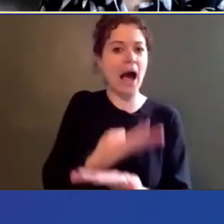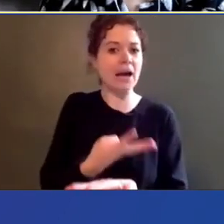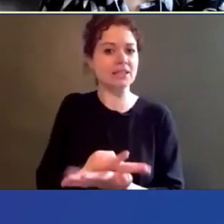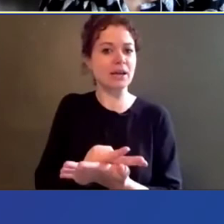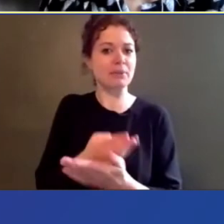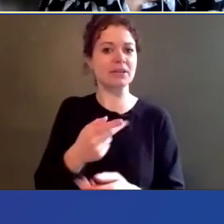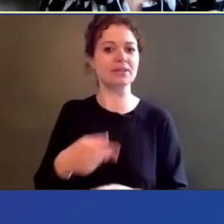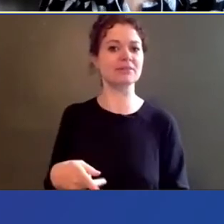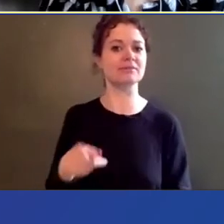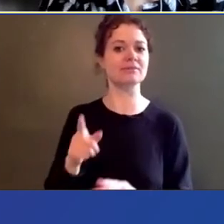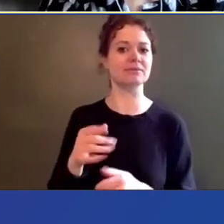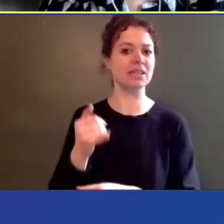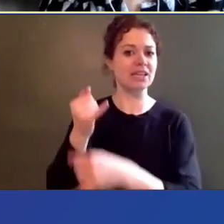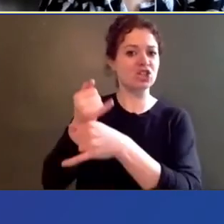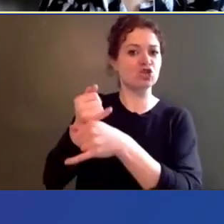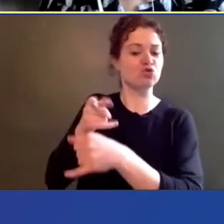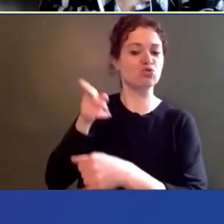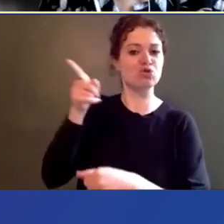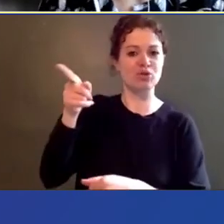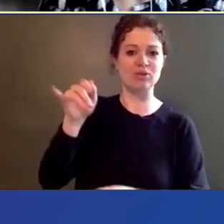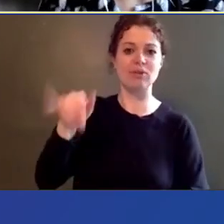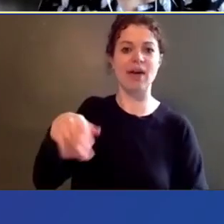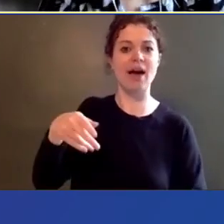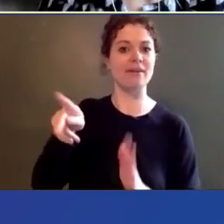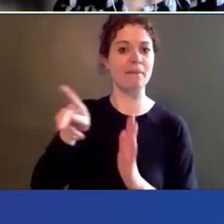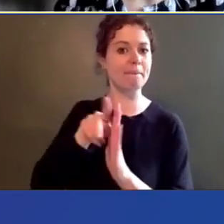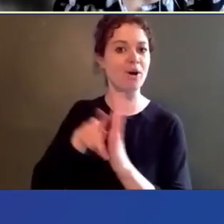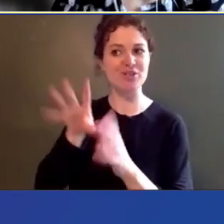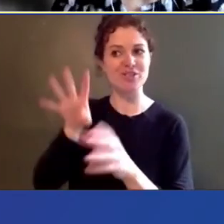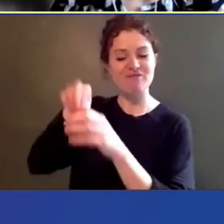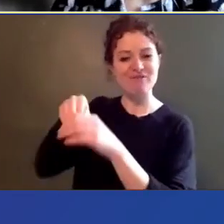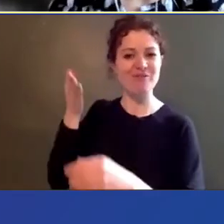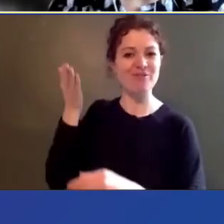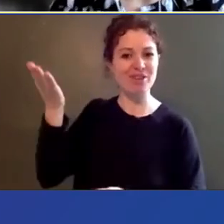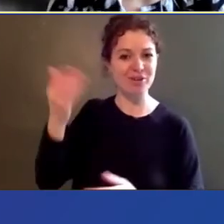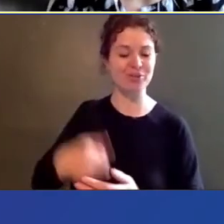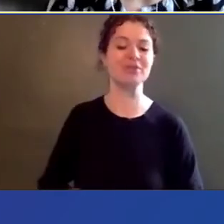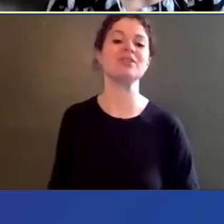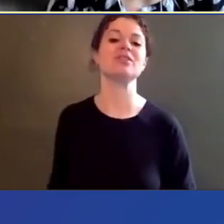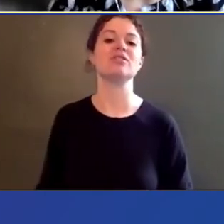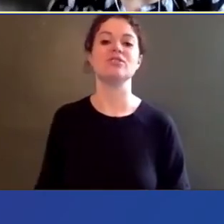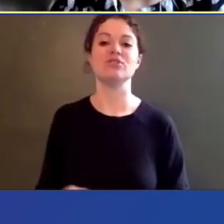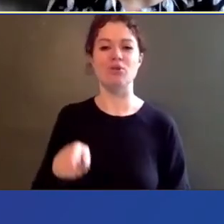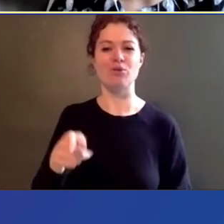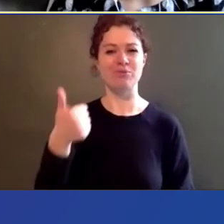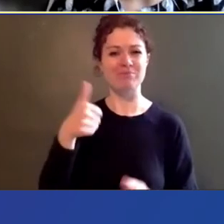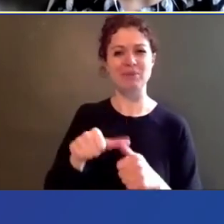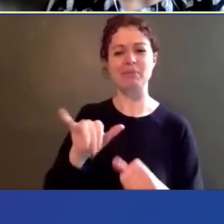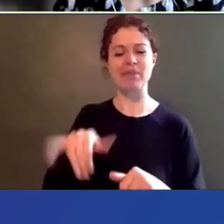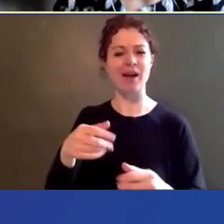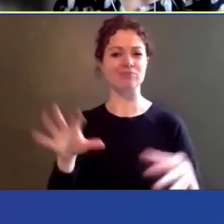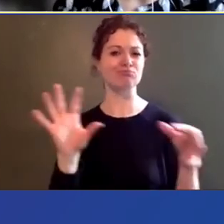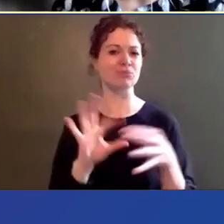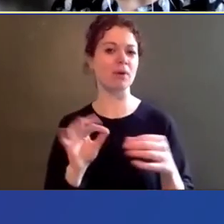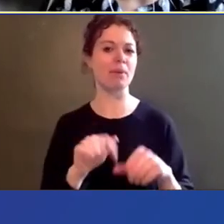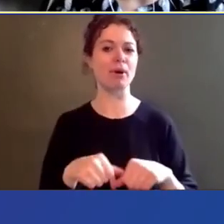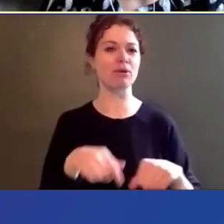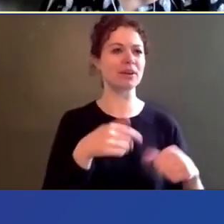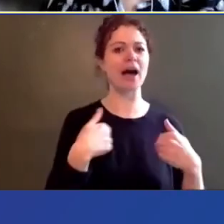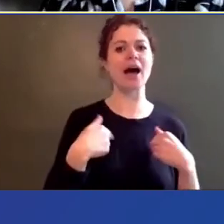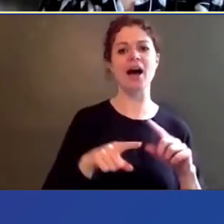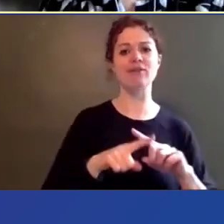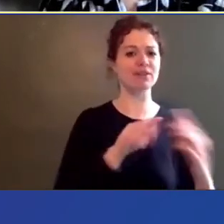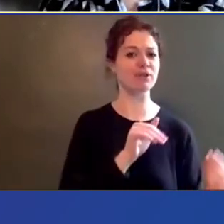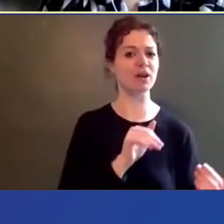in that space. And as Kimberly was saying earlier, there are multiple touch points to engage in advocacy work in an